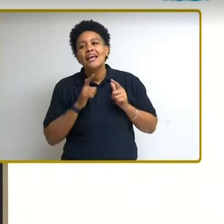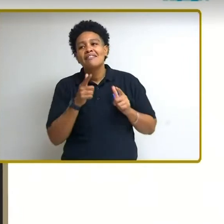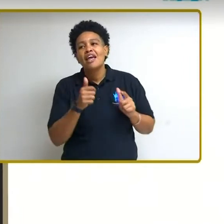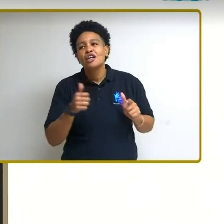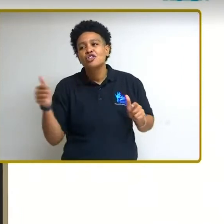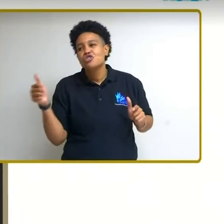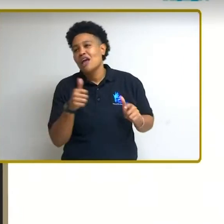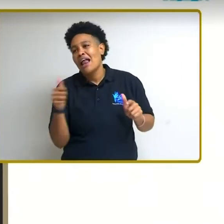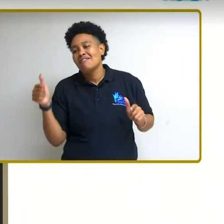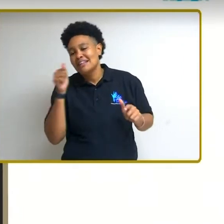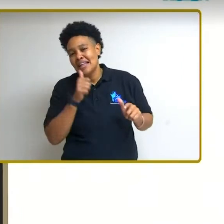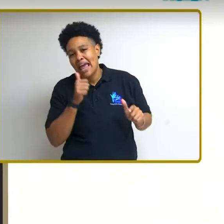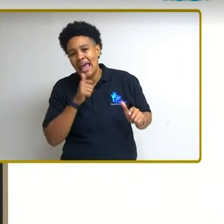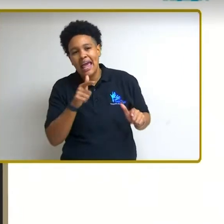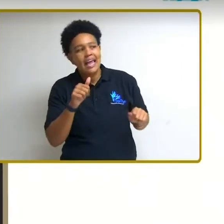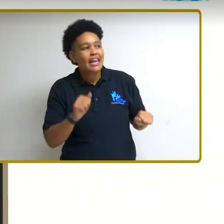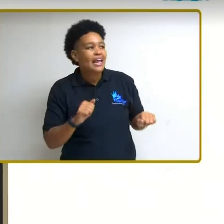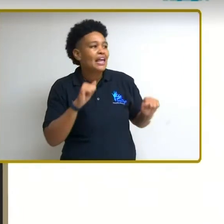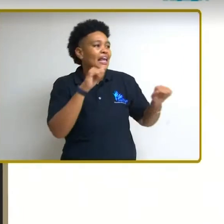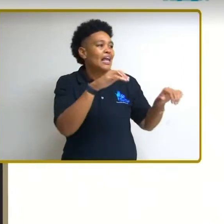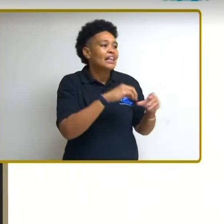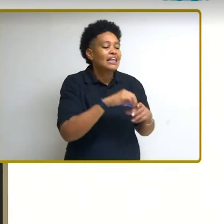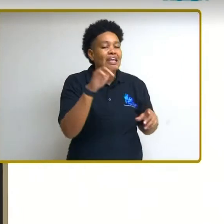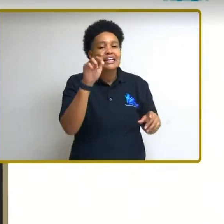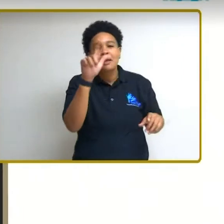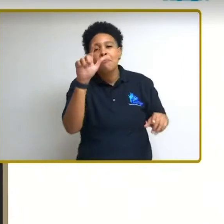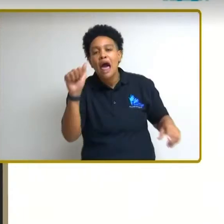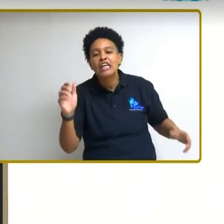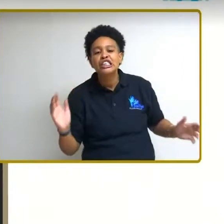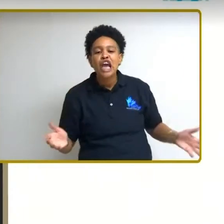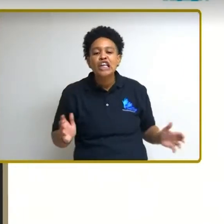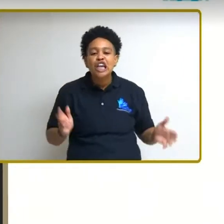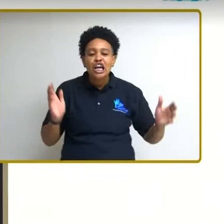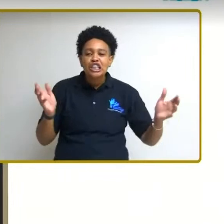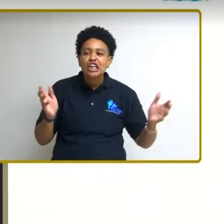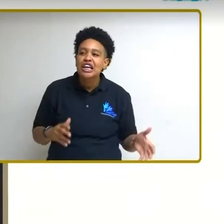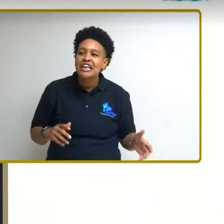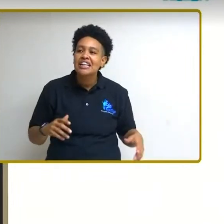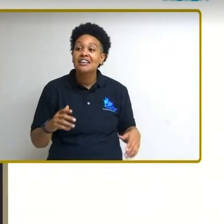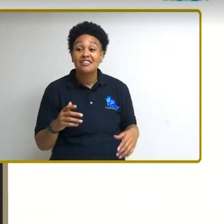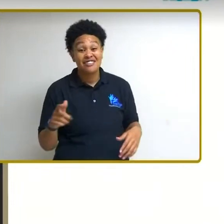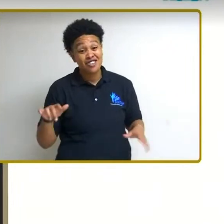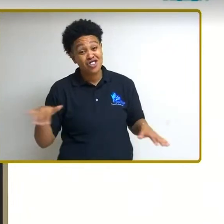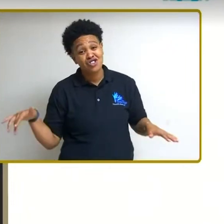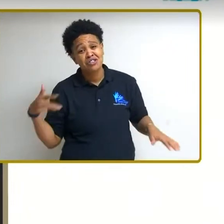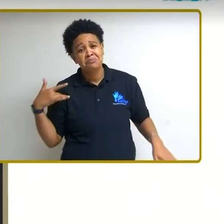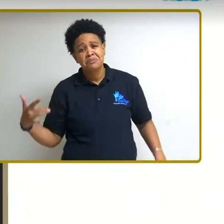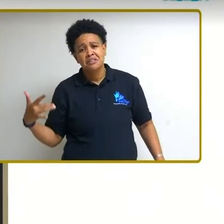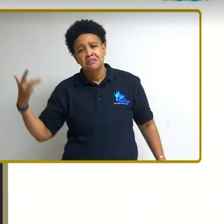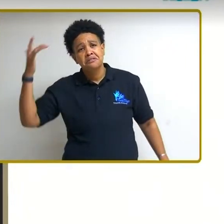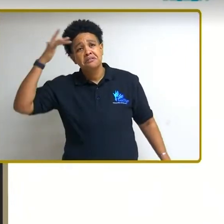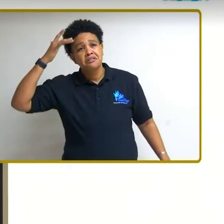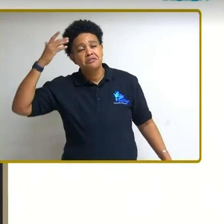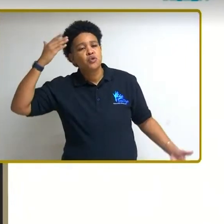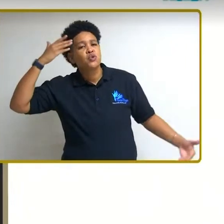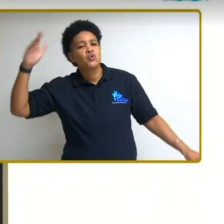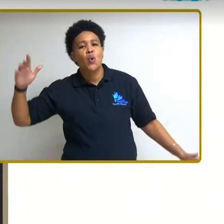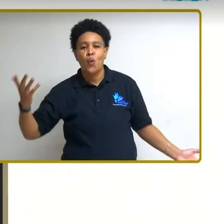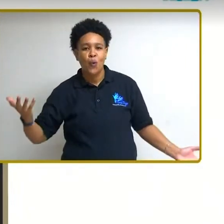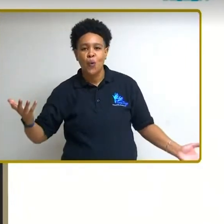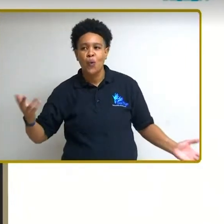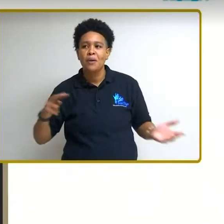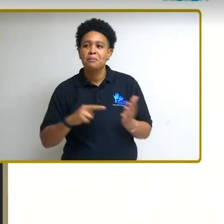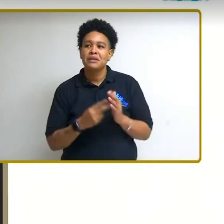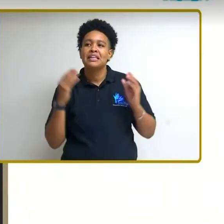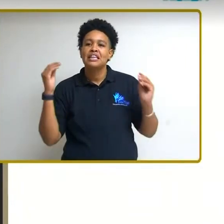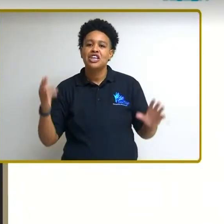travel daily and they gather in the plazas, and given the asymptomatic nature of our students, it means that our